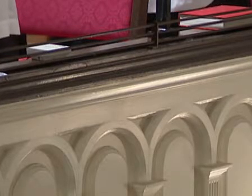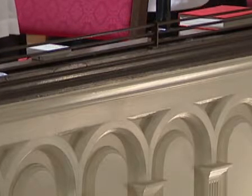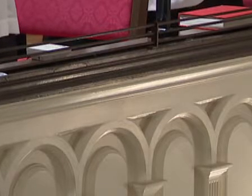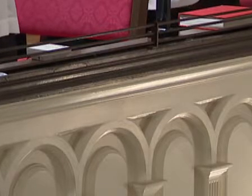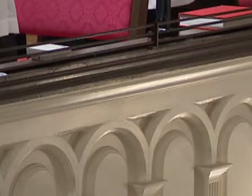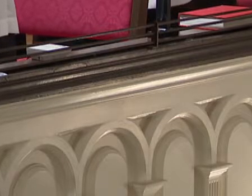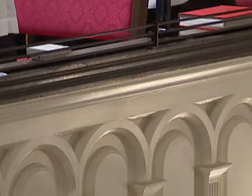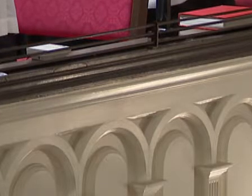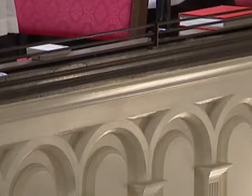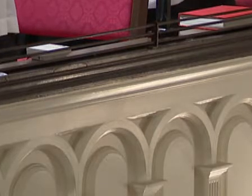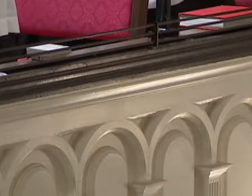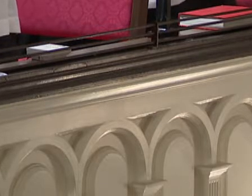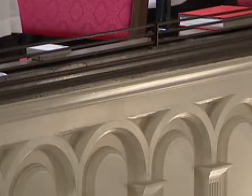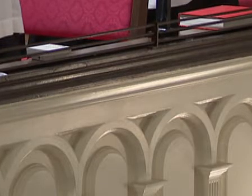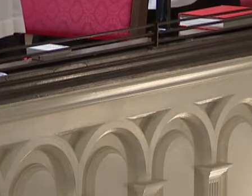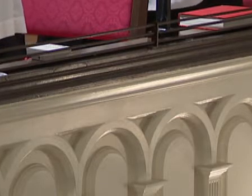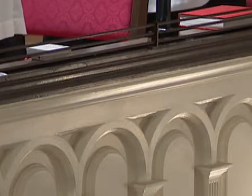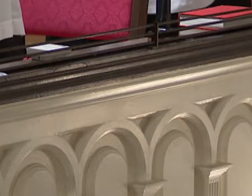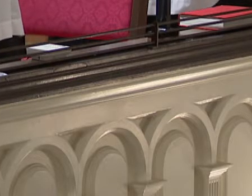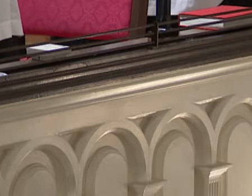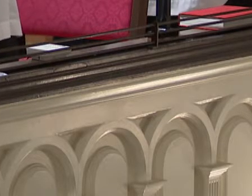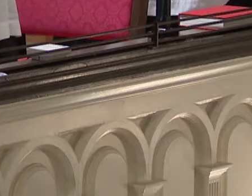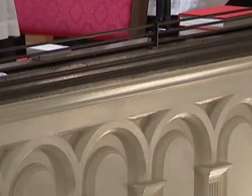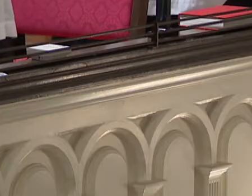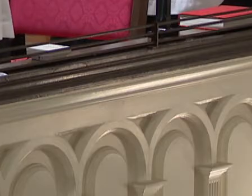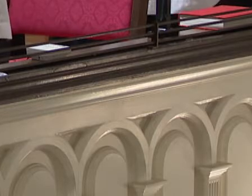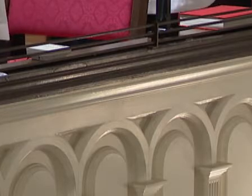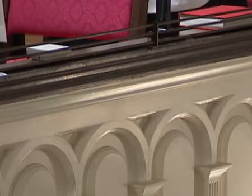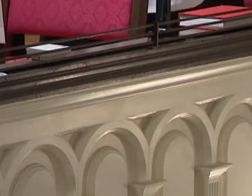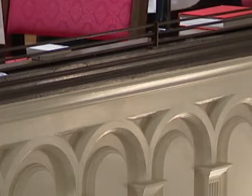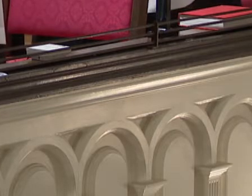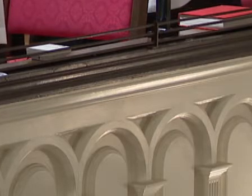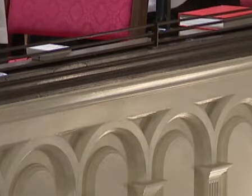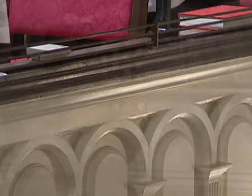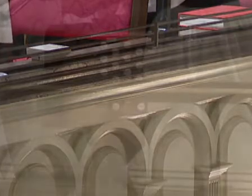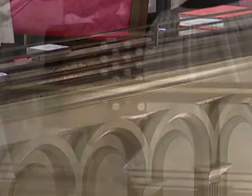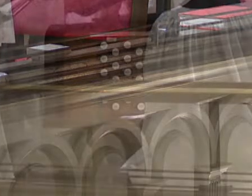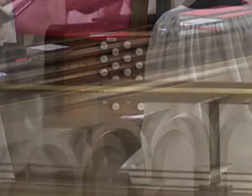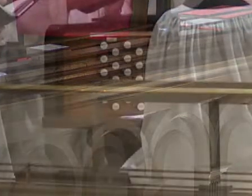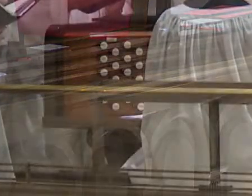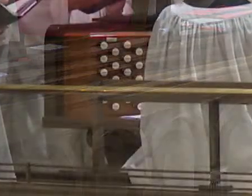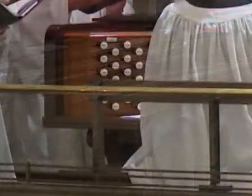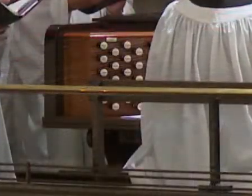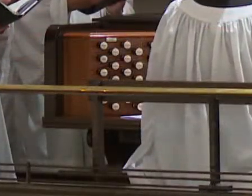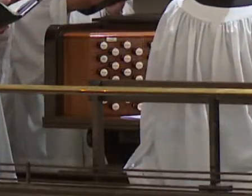Thank you.